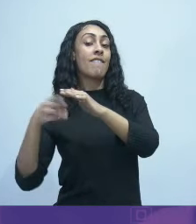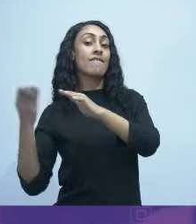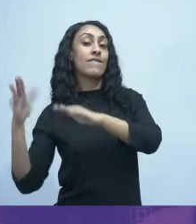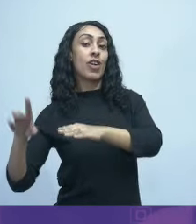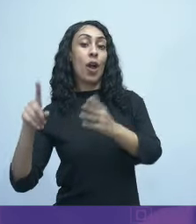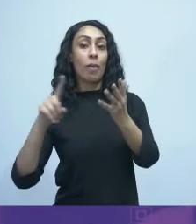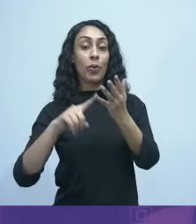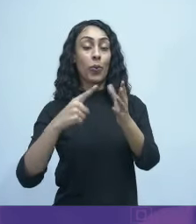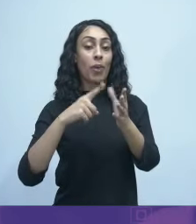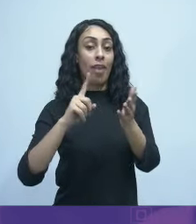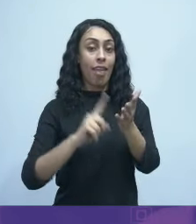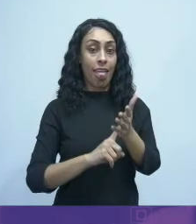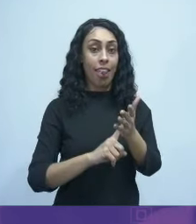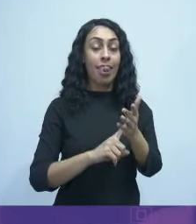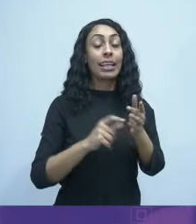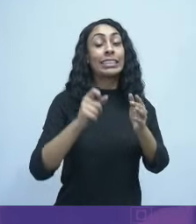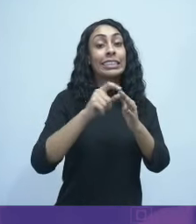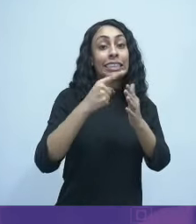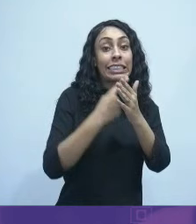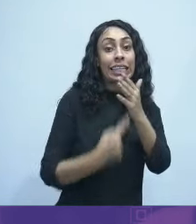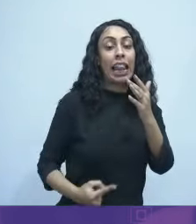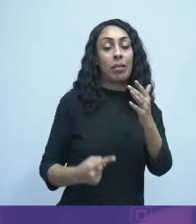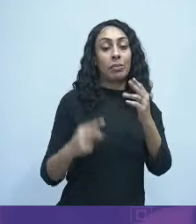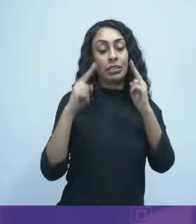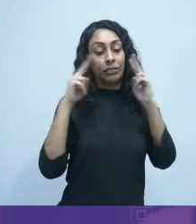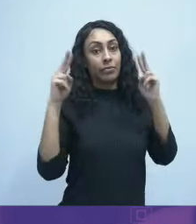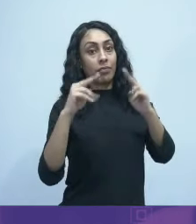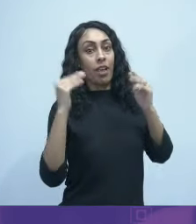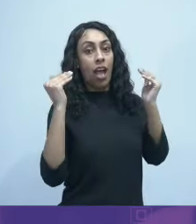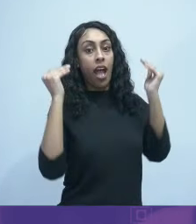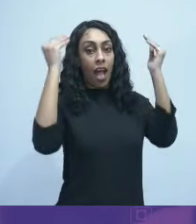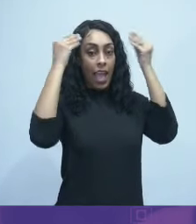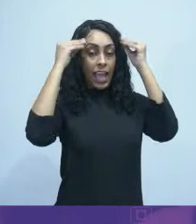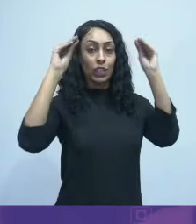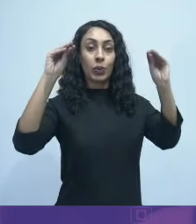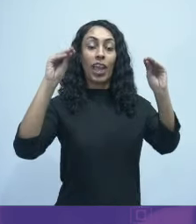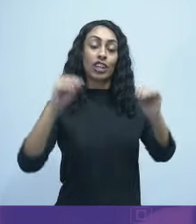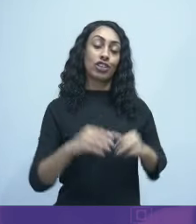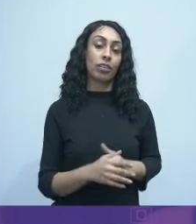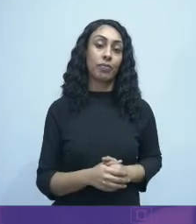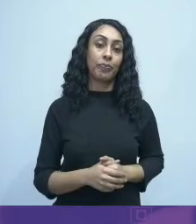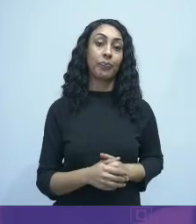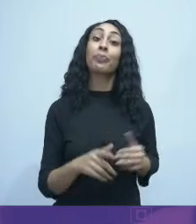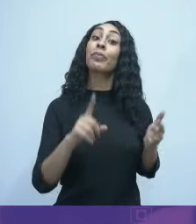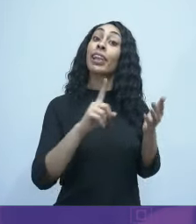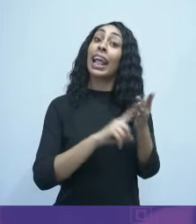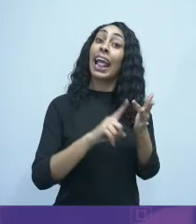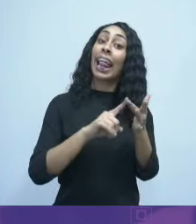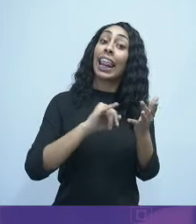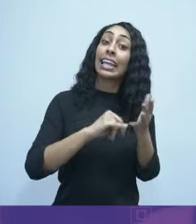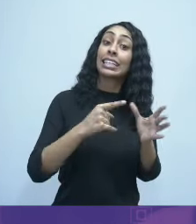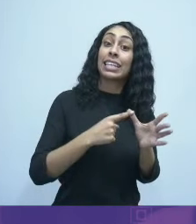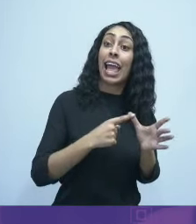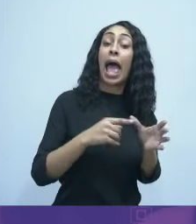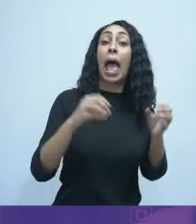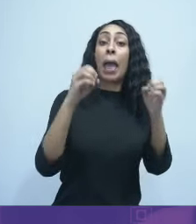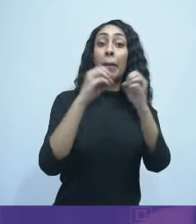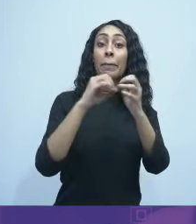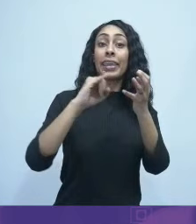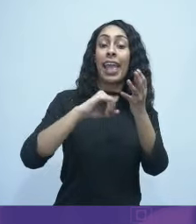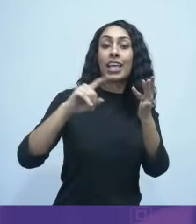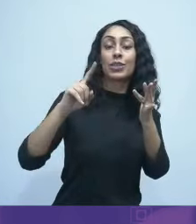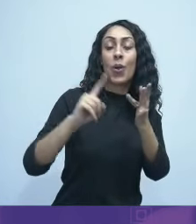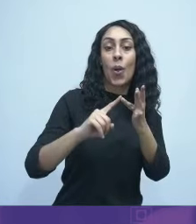successful approach to disability in a higher education context. We'll also hear from Lisa from the BSO, who've been leading the way